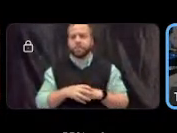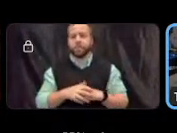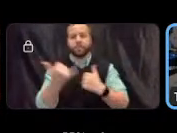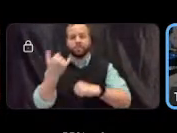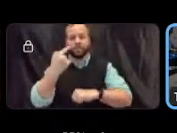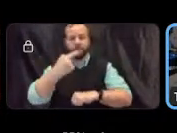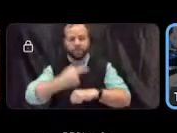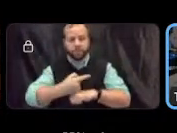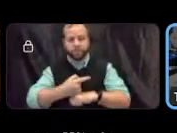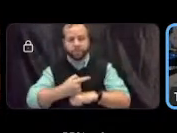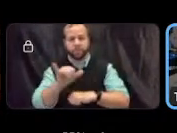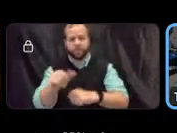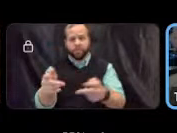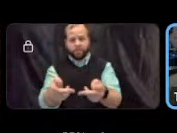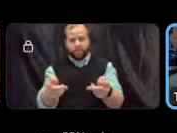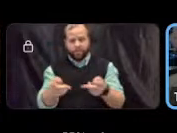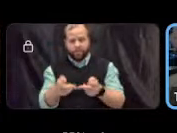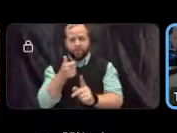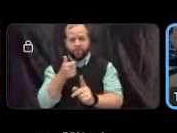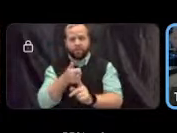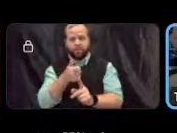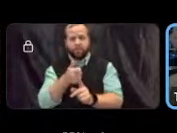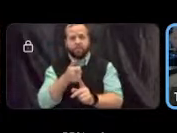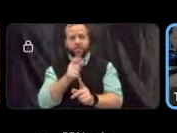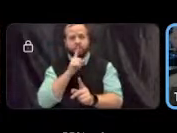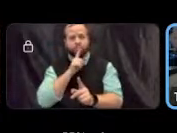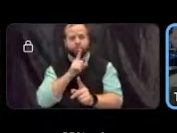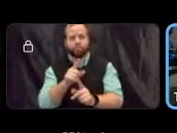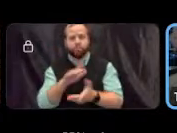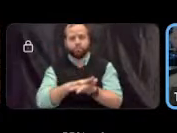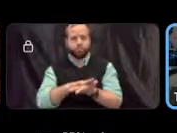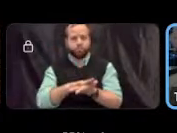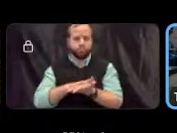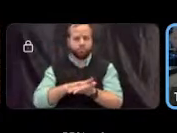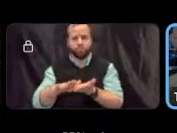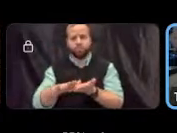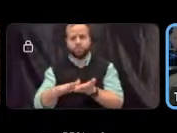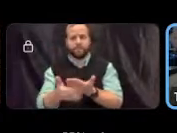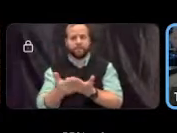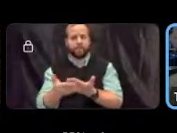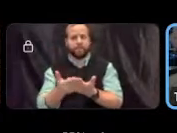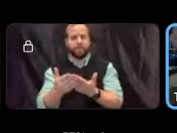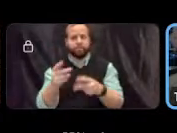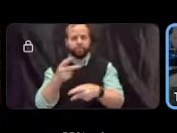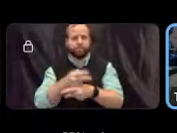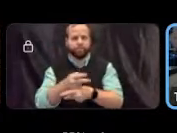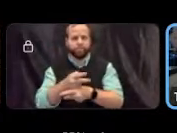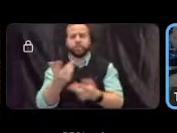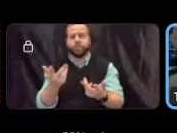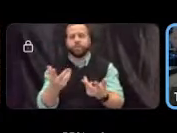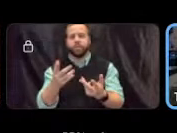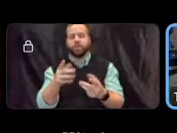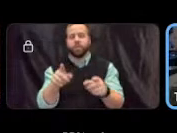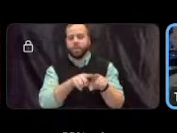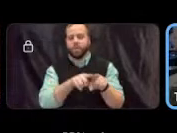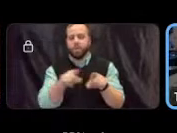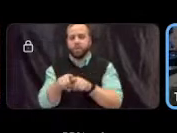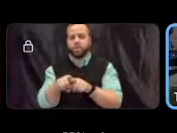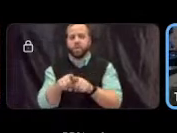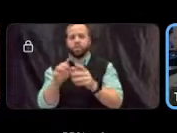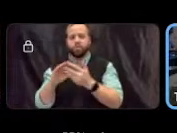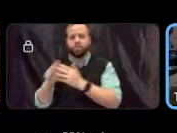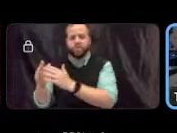Today, the site itself is very well maintained, and so are the adjacent properties are well maintained, both residential